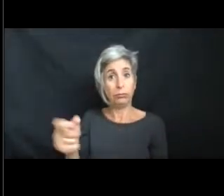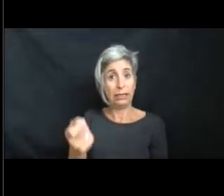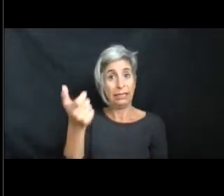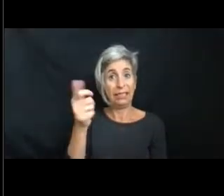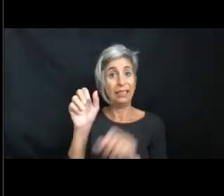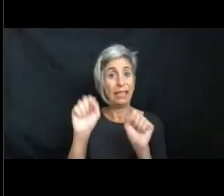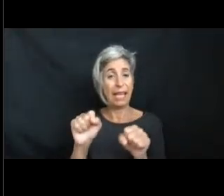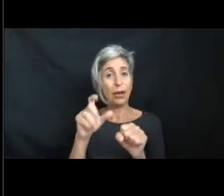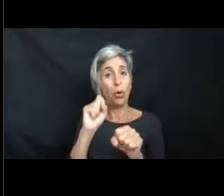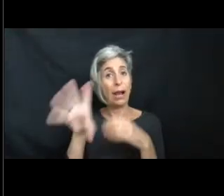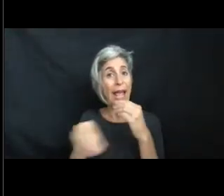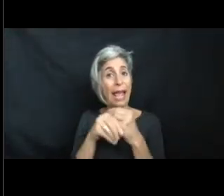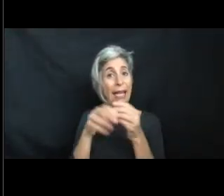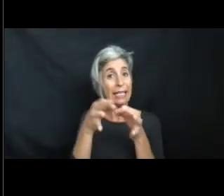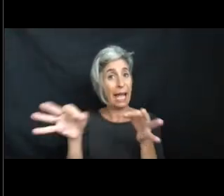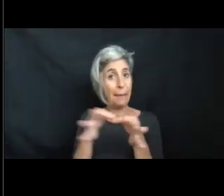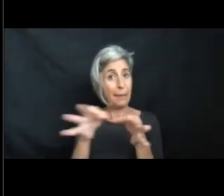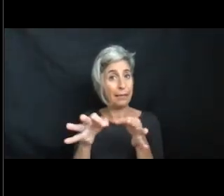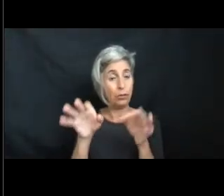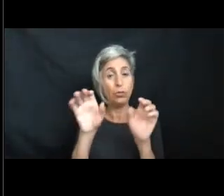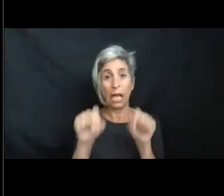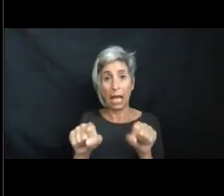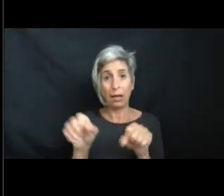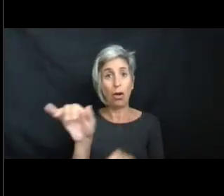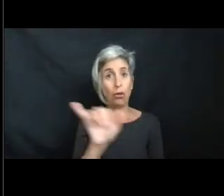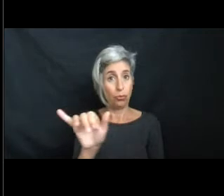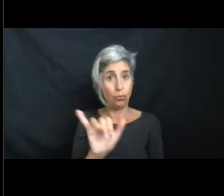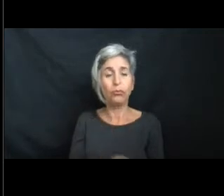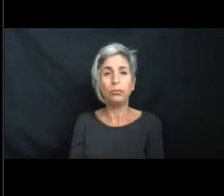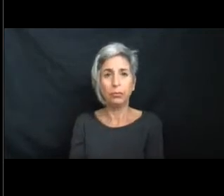additional comments here as well.